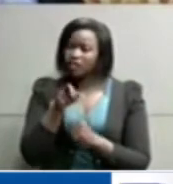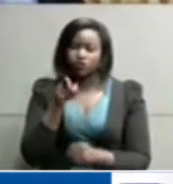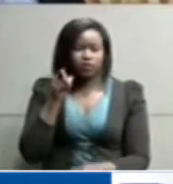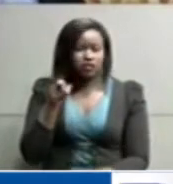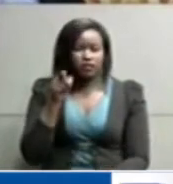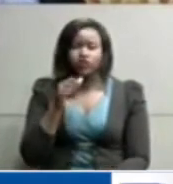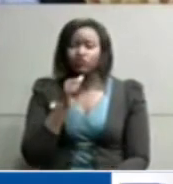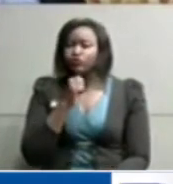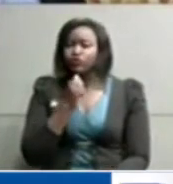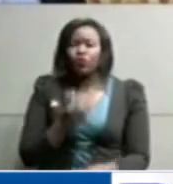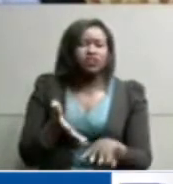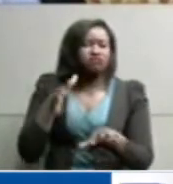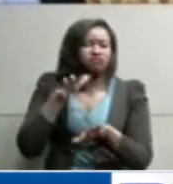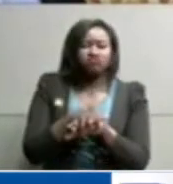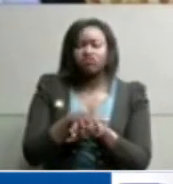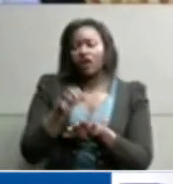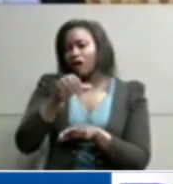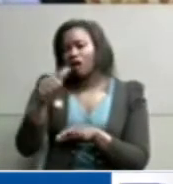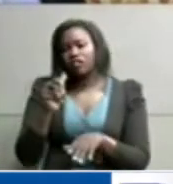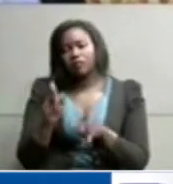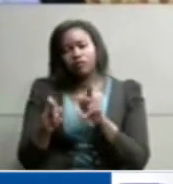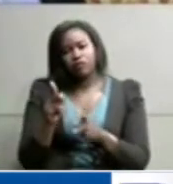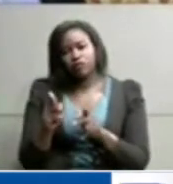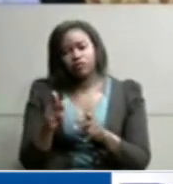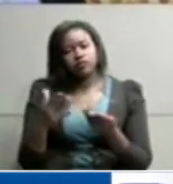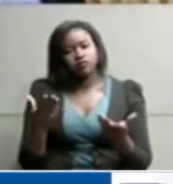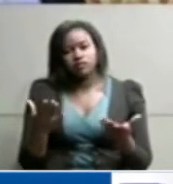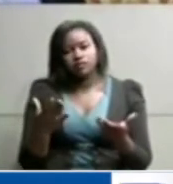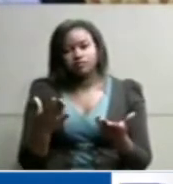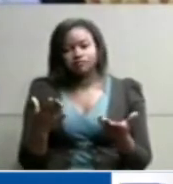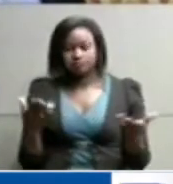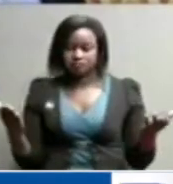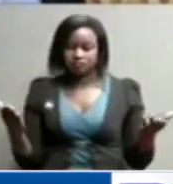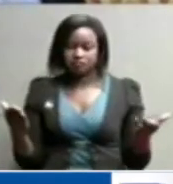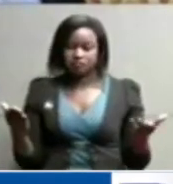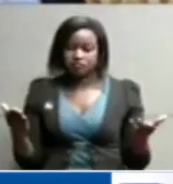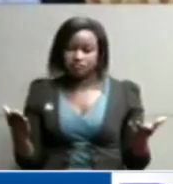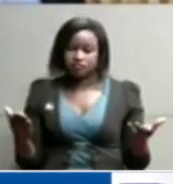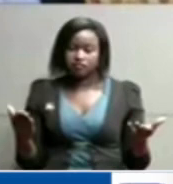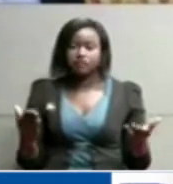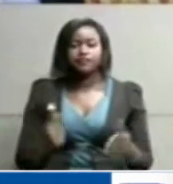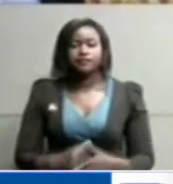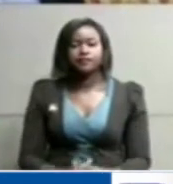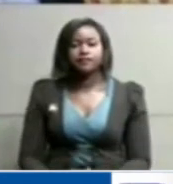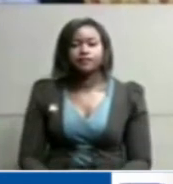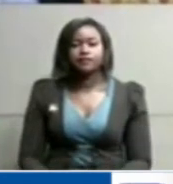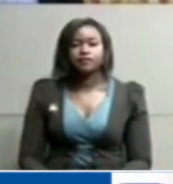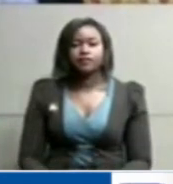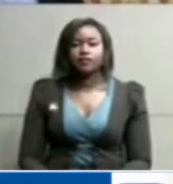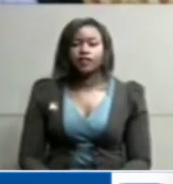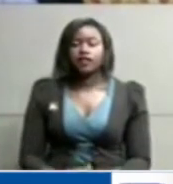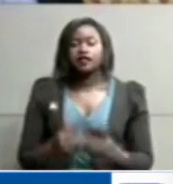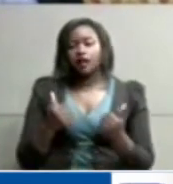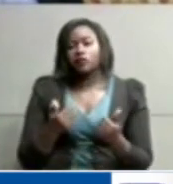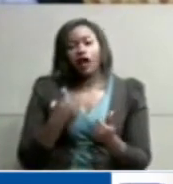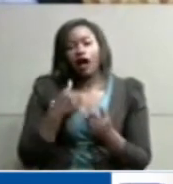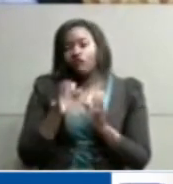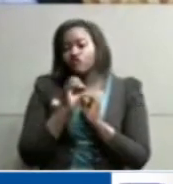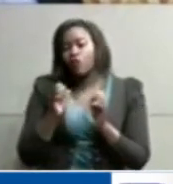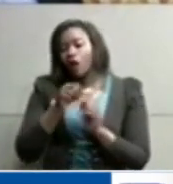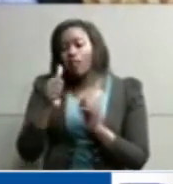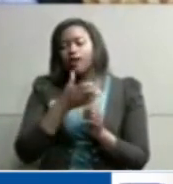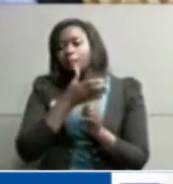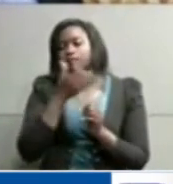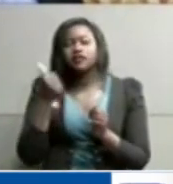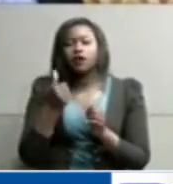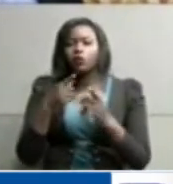follow it. You speak English, but English is poor. So I have now got a word for you,